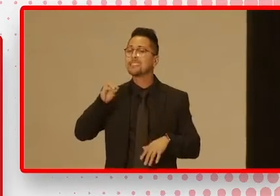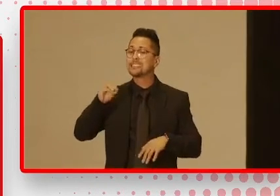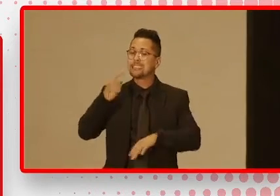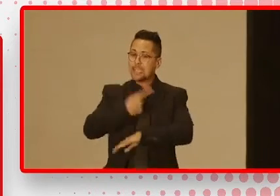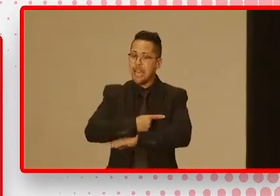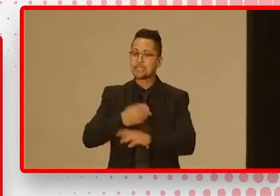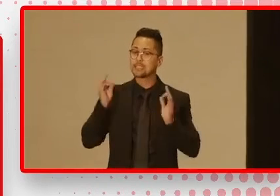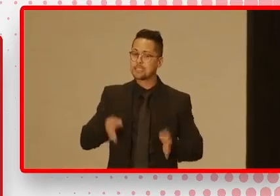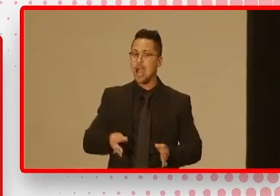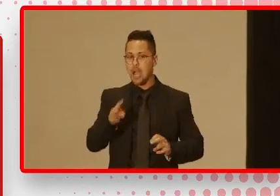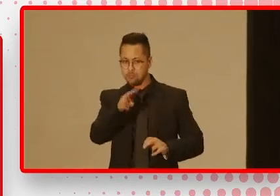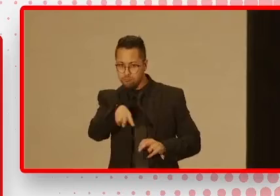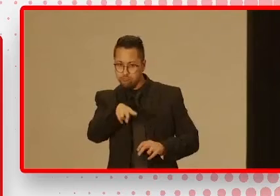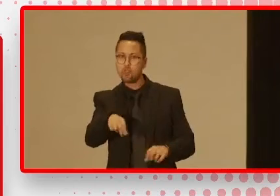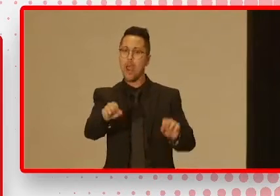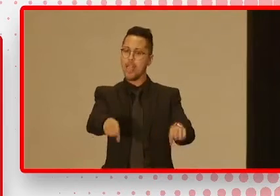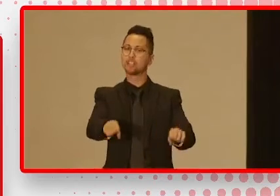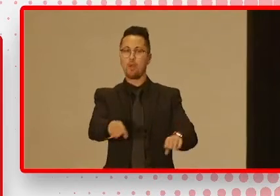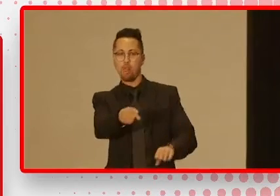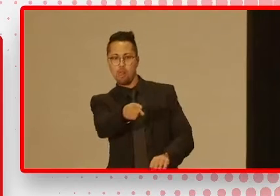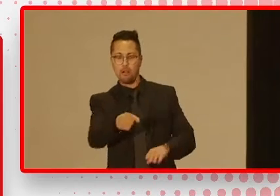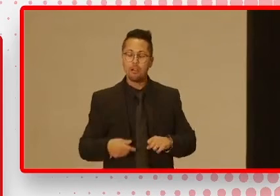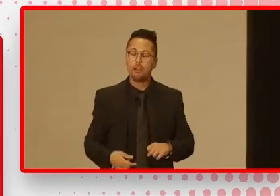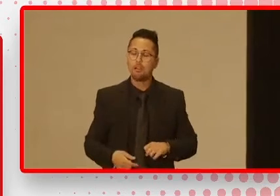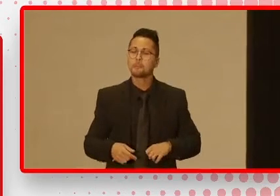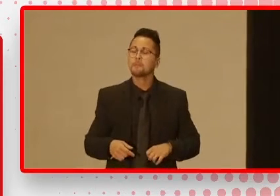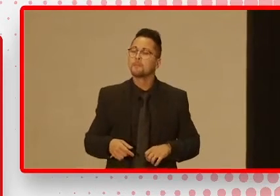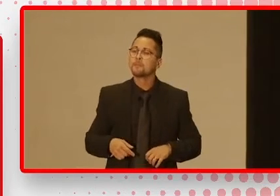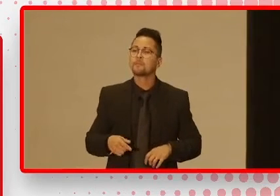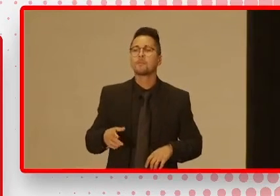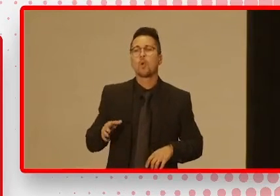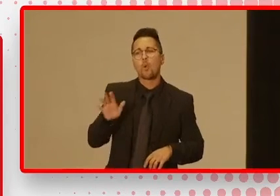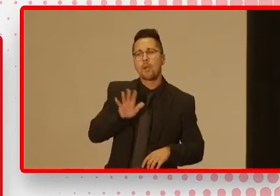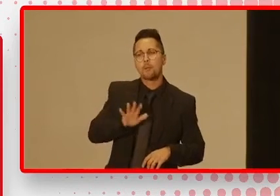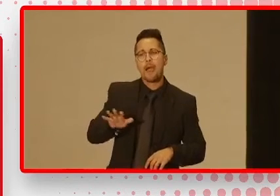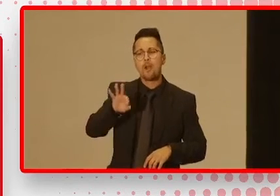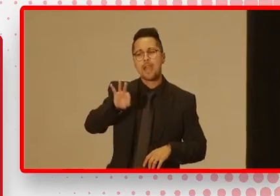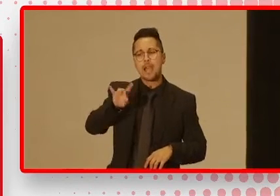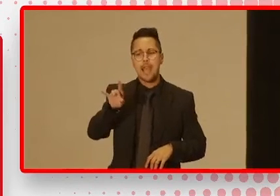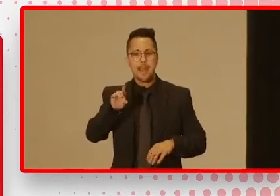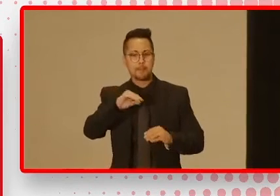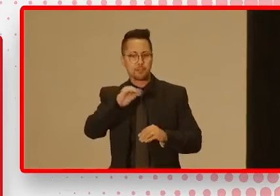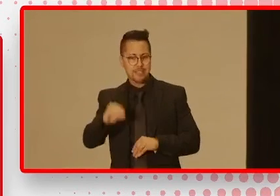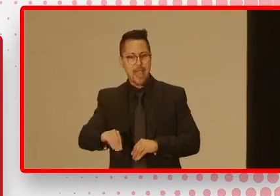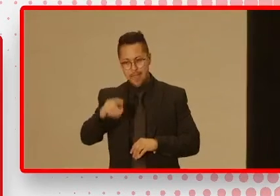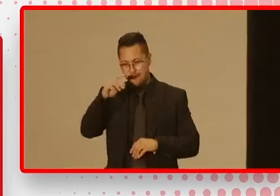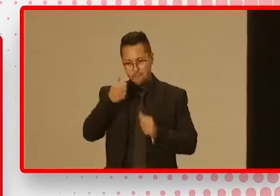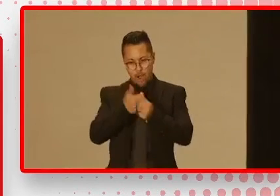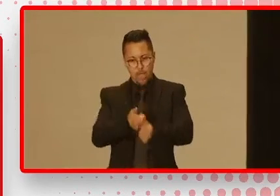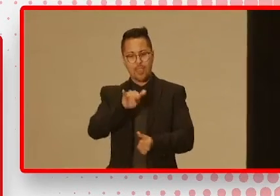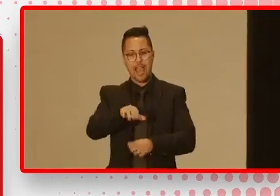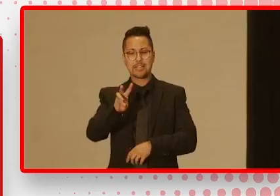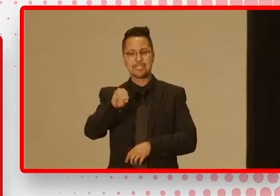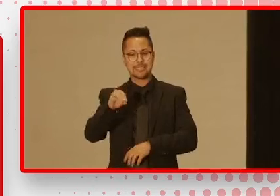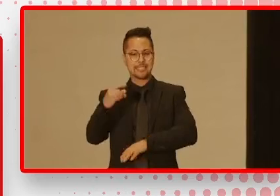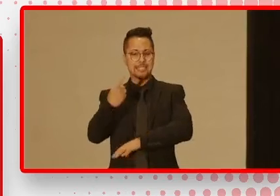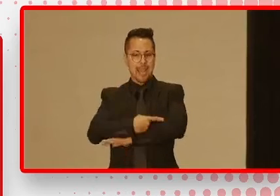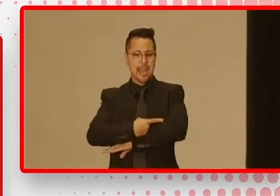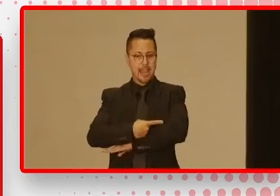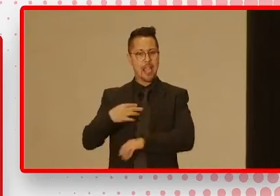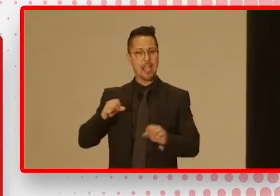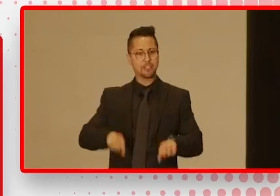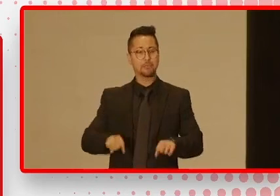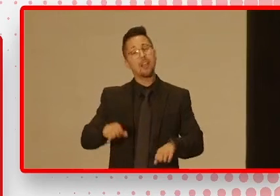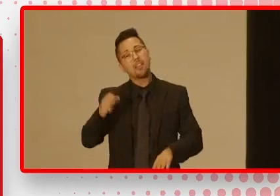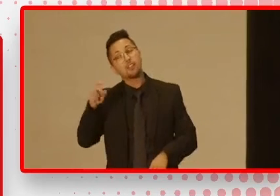eligibility. We are about 98% on our 60-day eligibility, so there is about a 2% that we don't